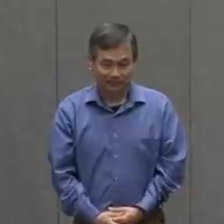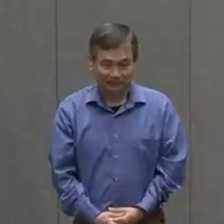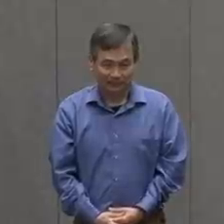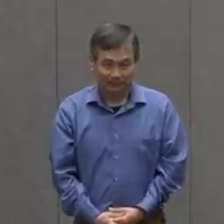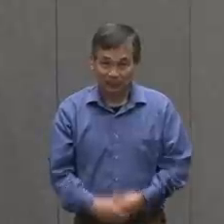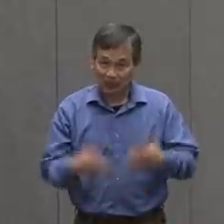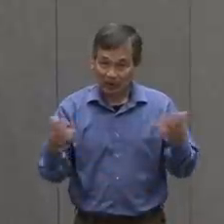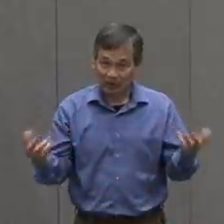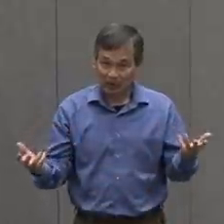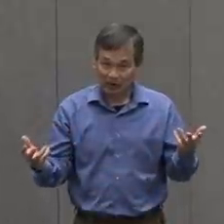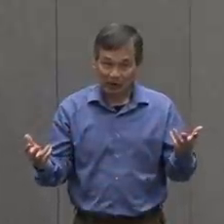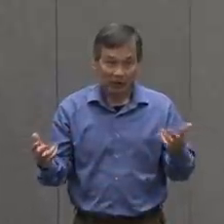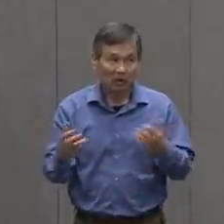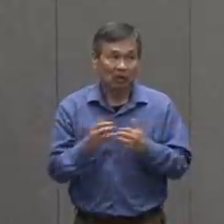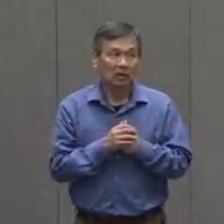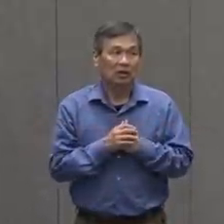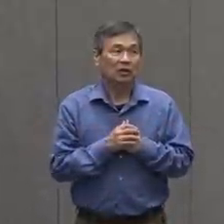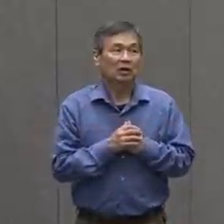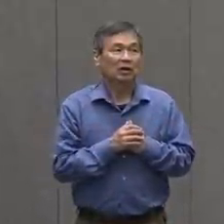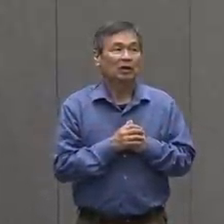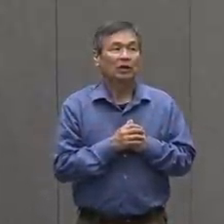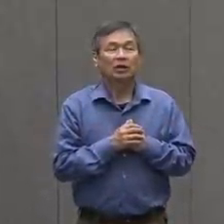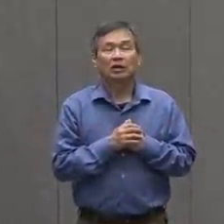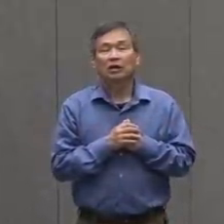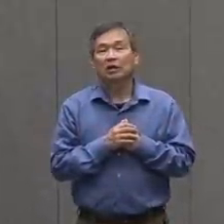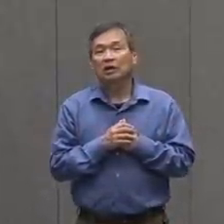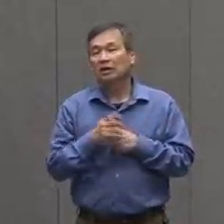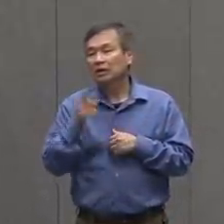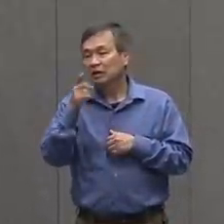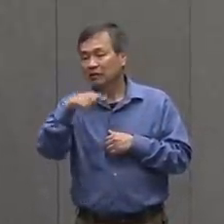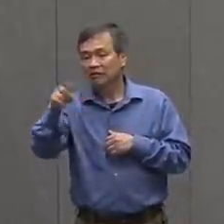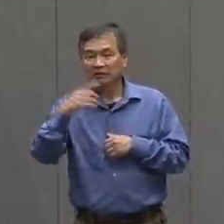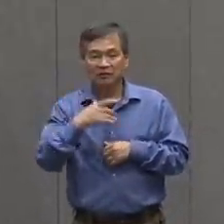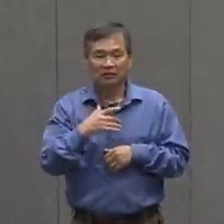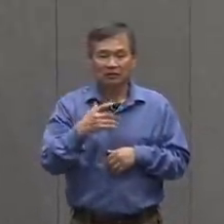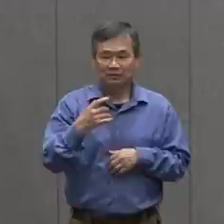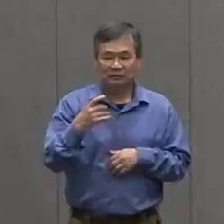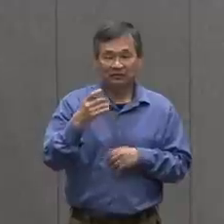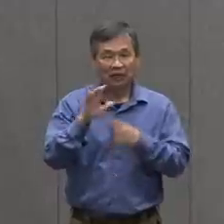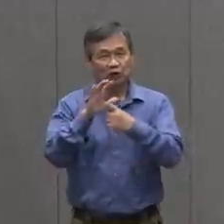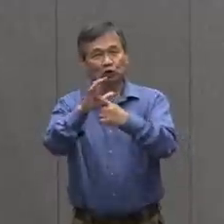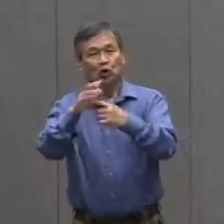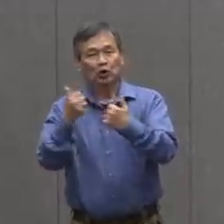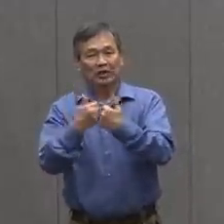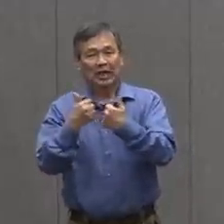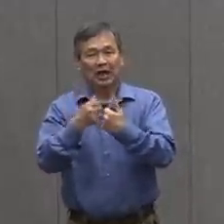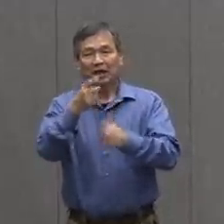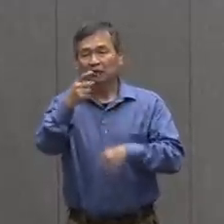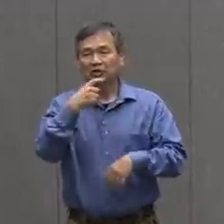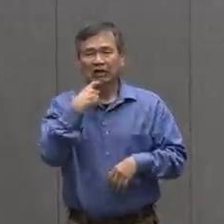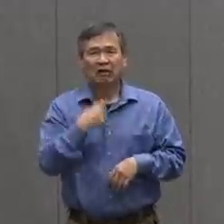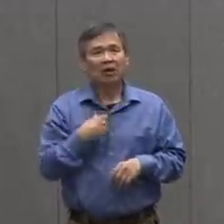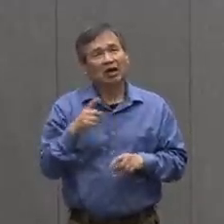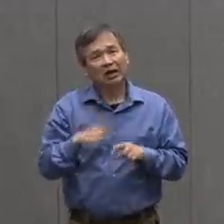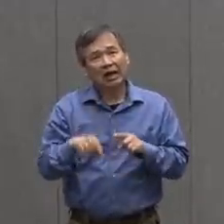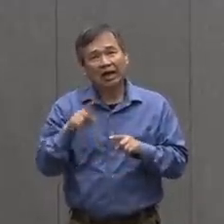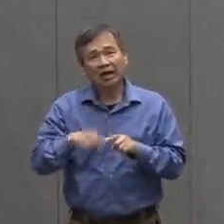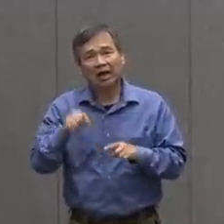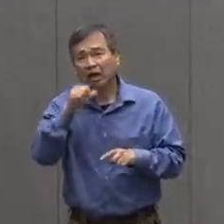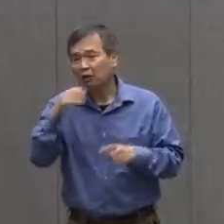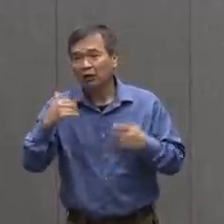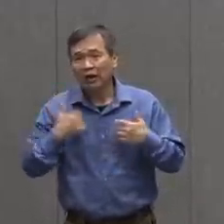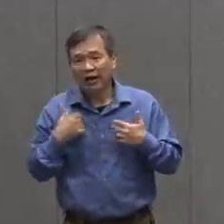So if you ever you're missing something and you're like, oh, I can't play that game, I don't have this, I want you to think. Think like a problem